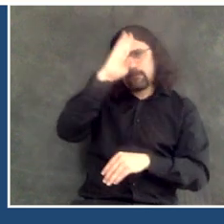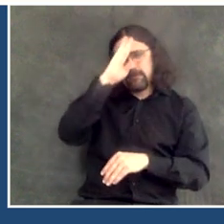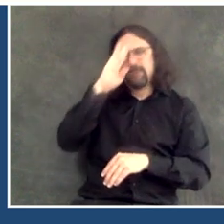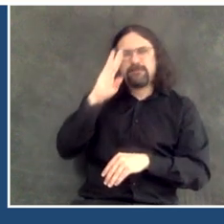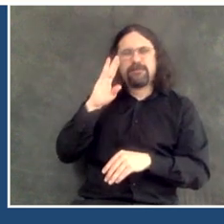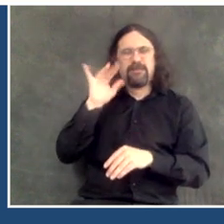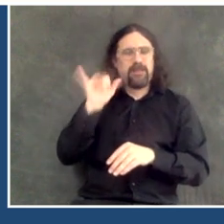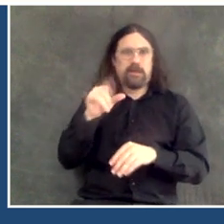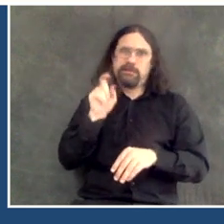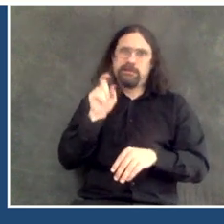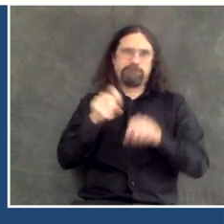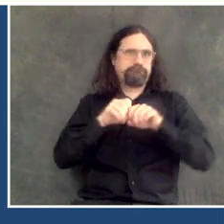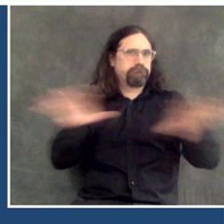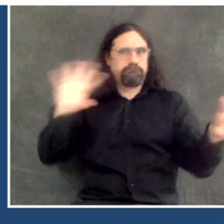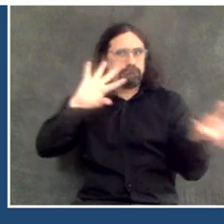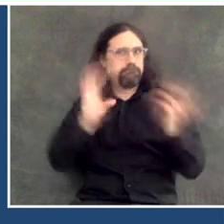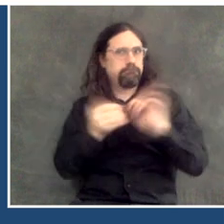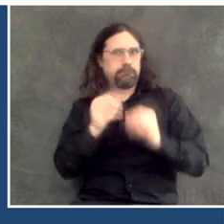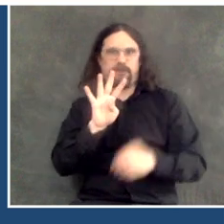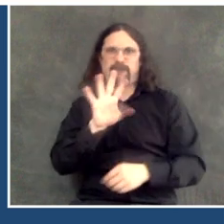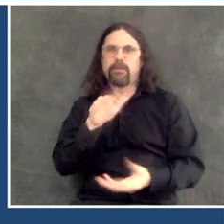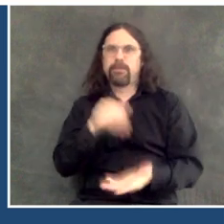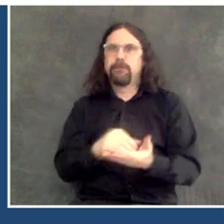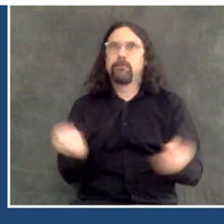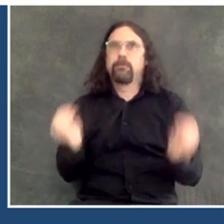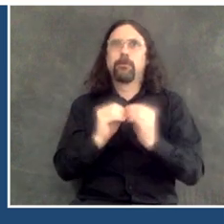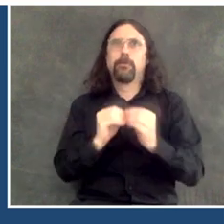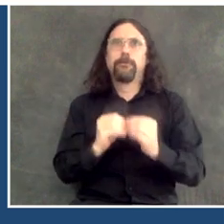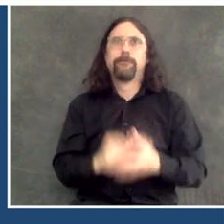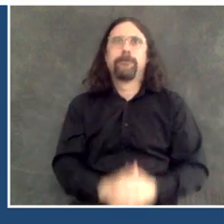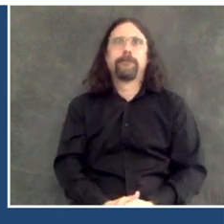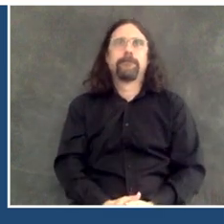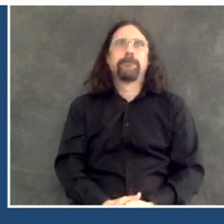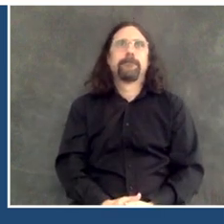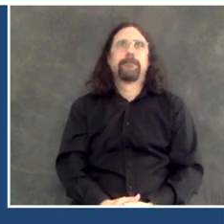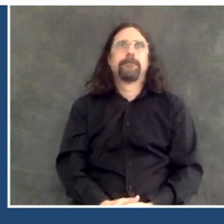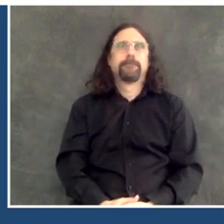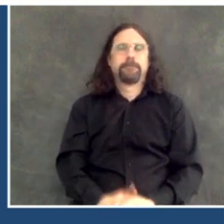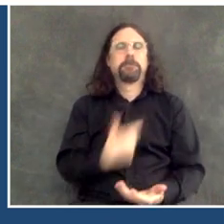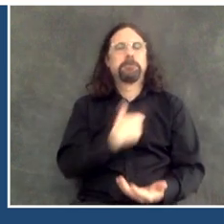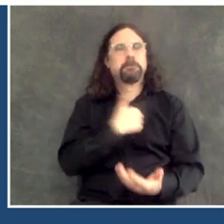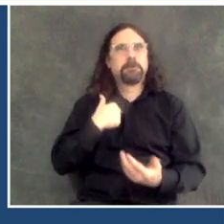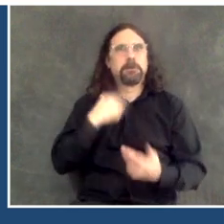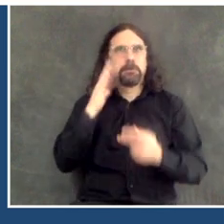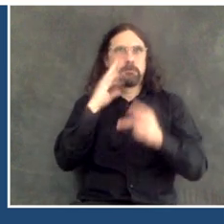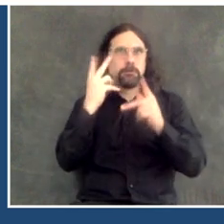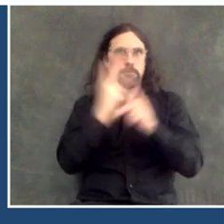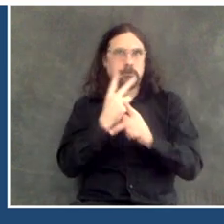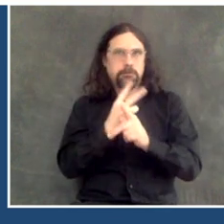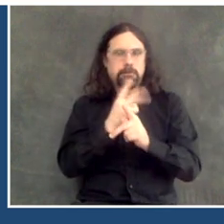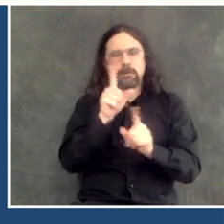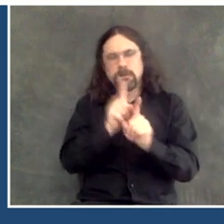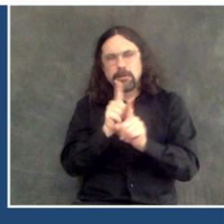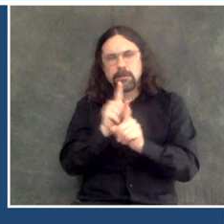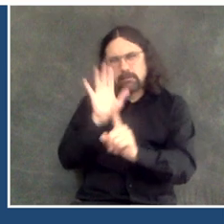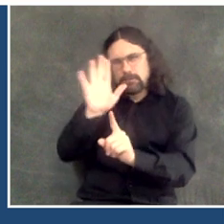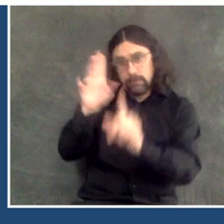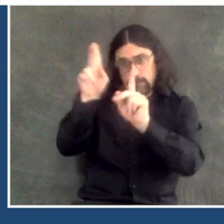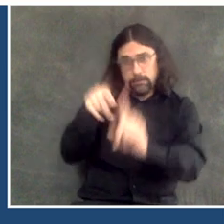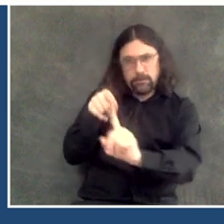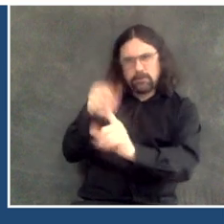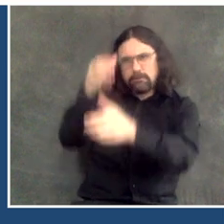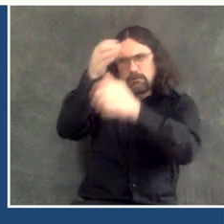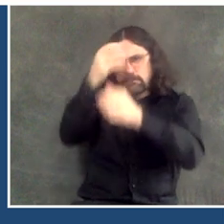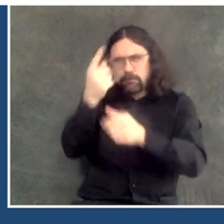But others, the hotels in particular, given the patients they'll be handling, can get a lot done with less staffing. And there's a phrase I've